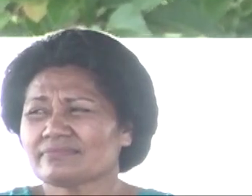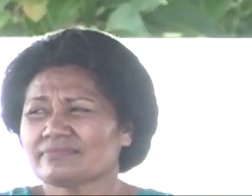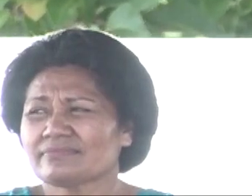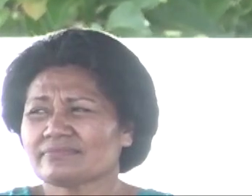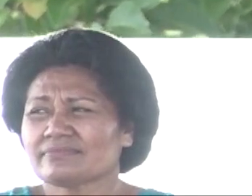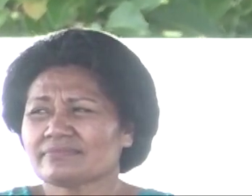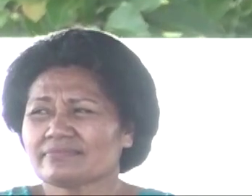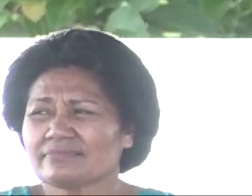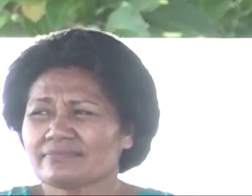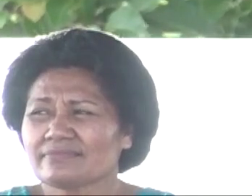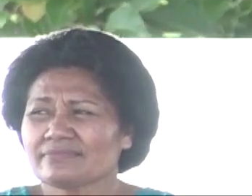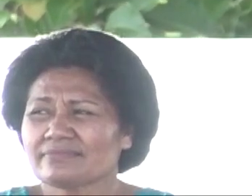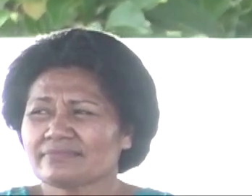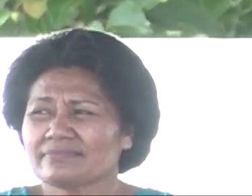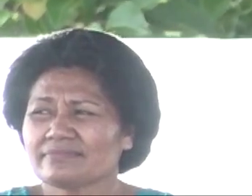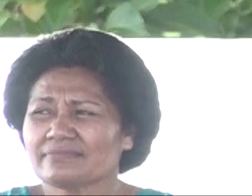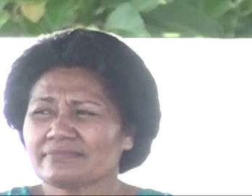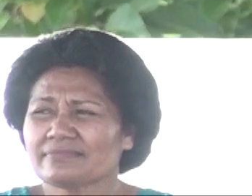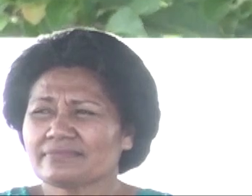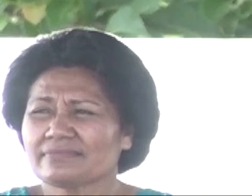Fijian hospitality.